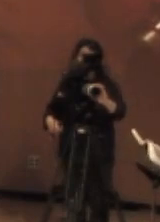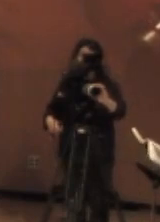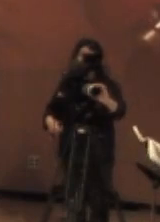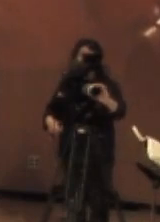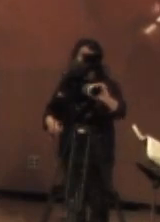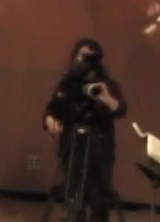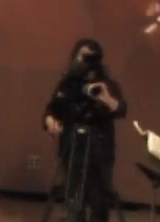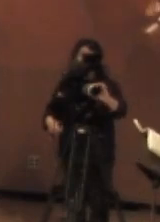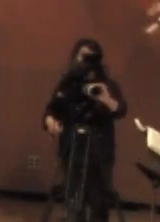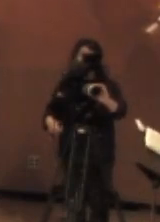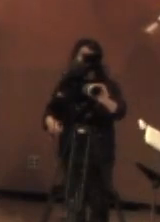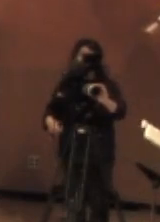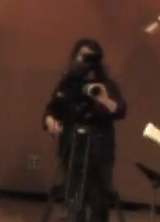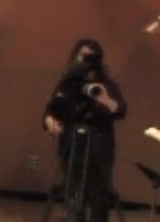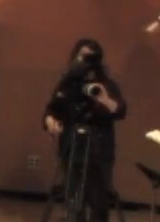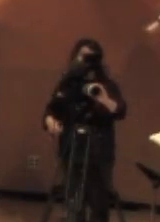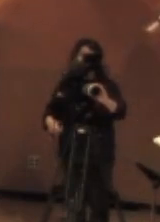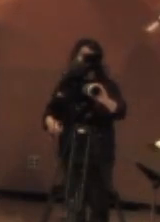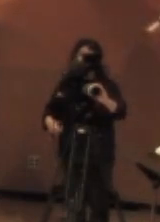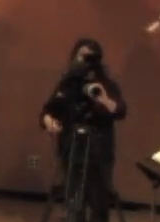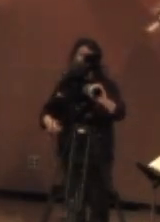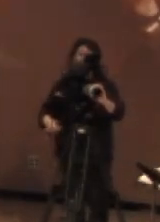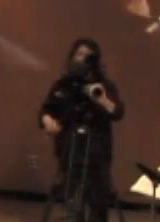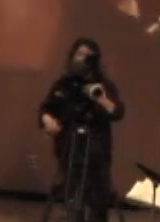happened no nothing